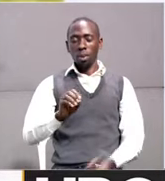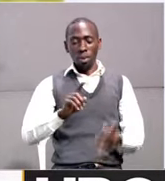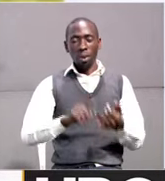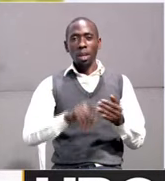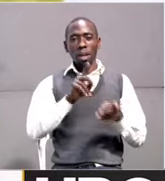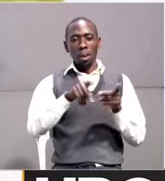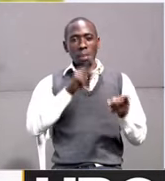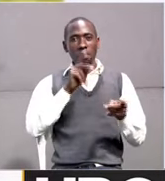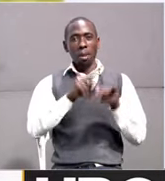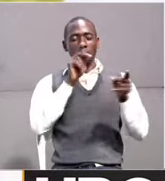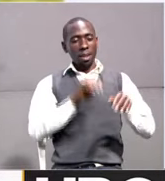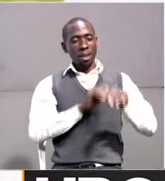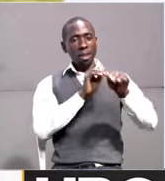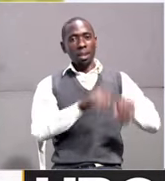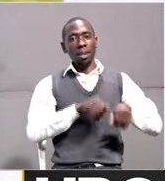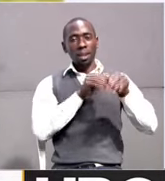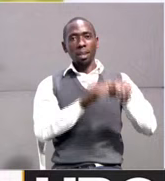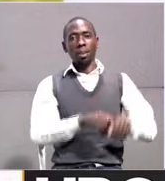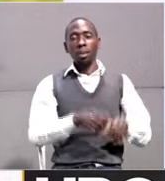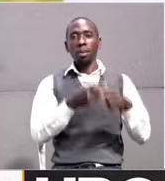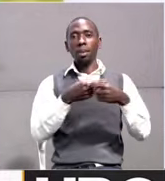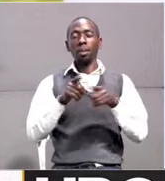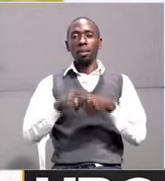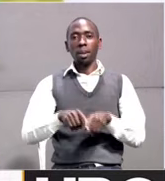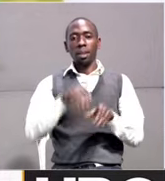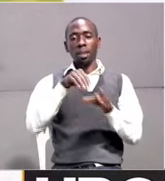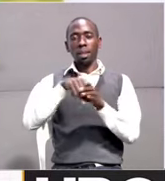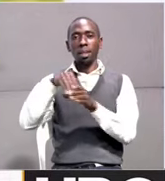of plantains."